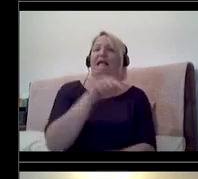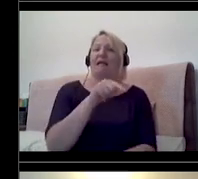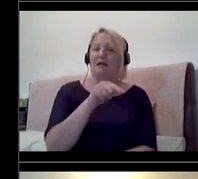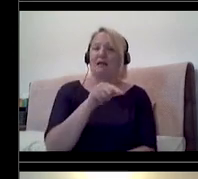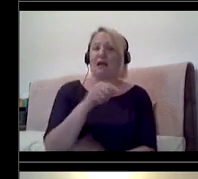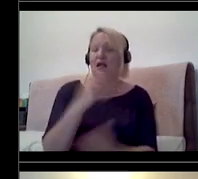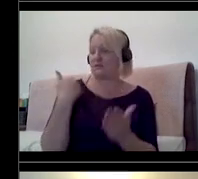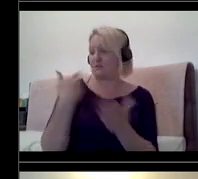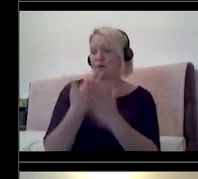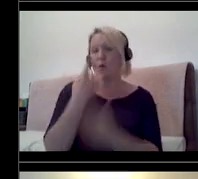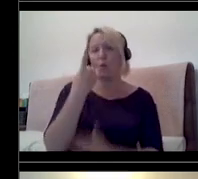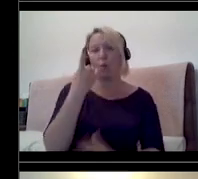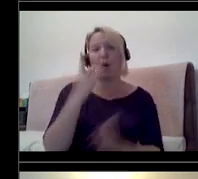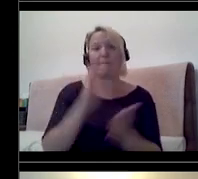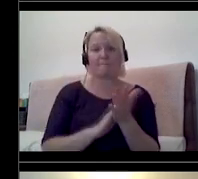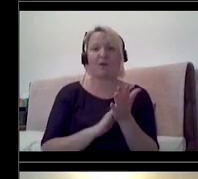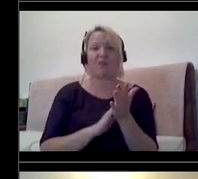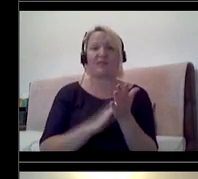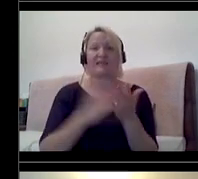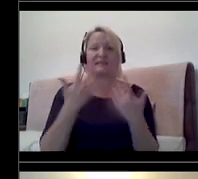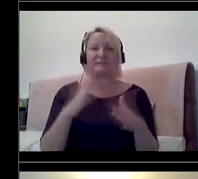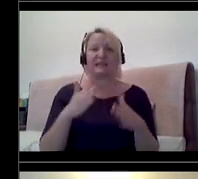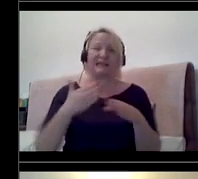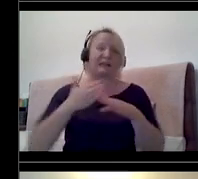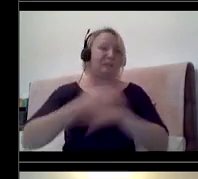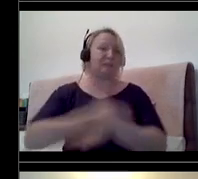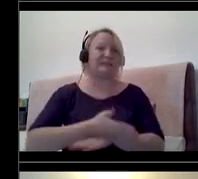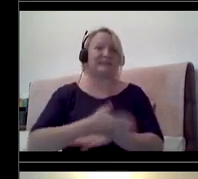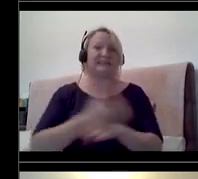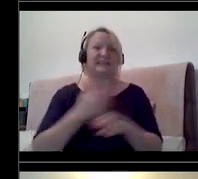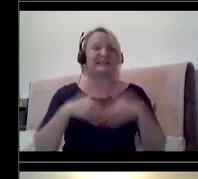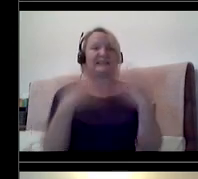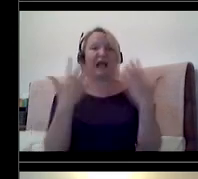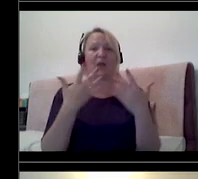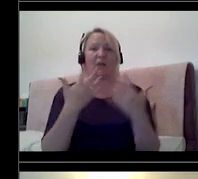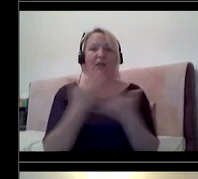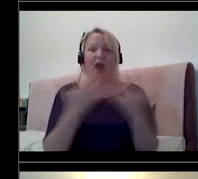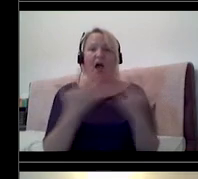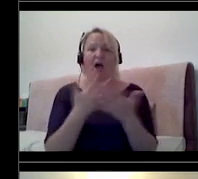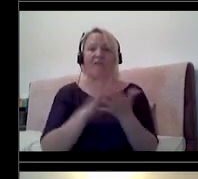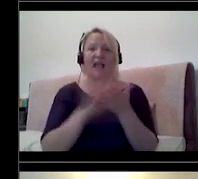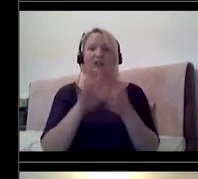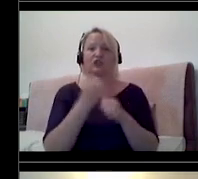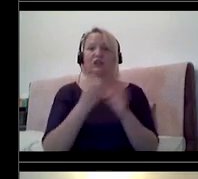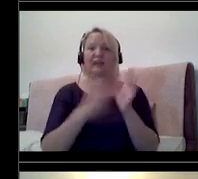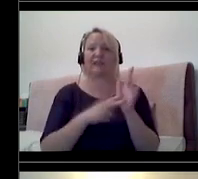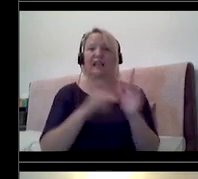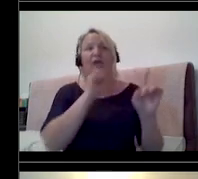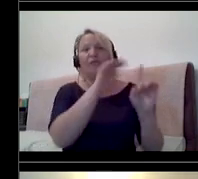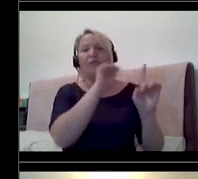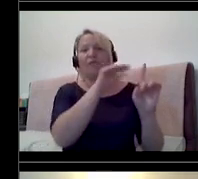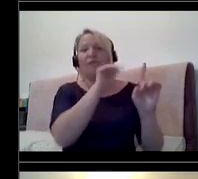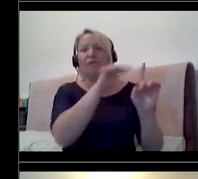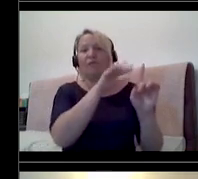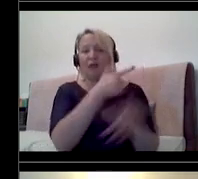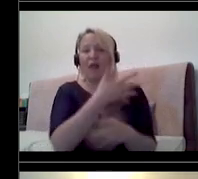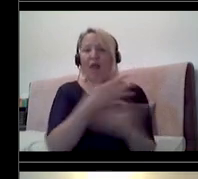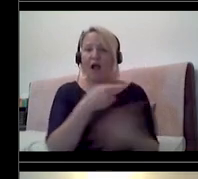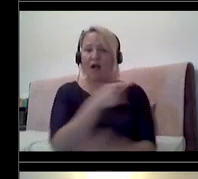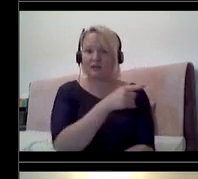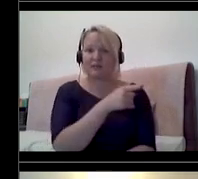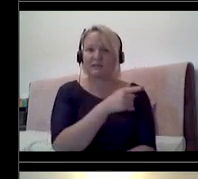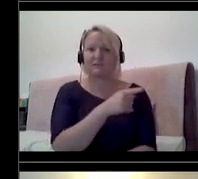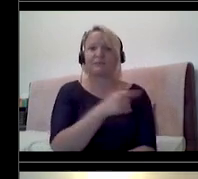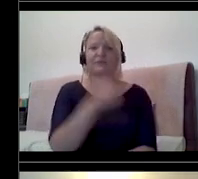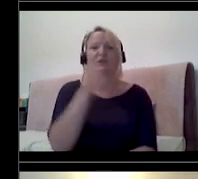had its busiest day ever for freight. So although COVID is likely to change how we work going